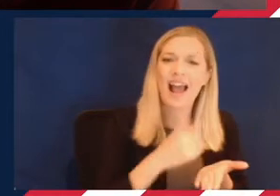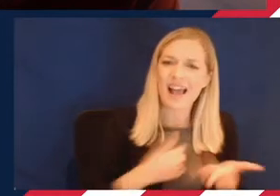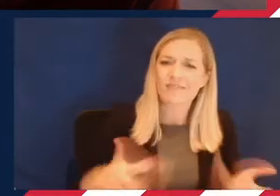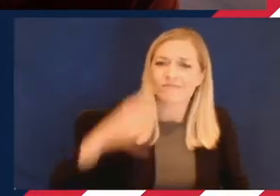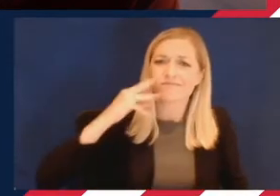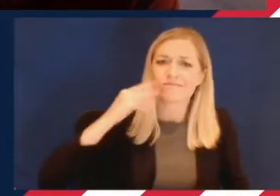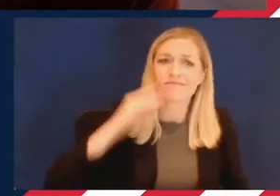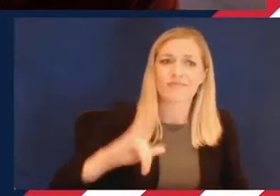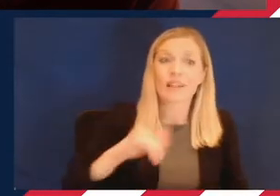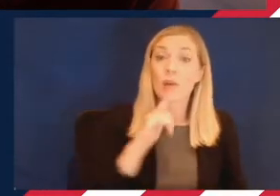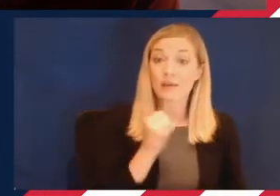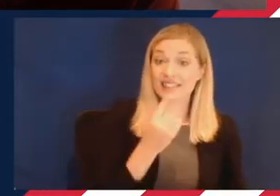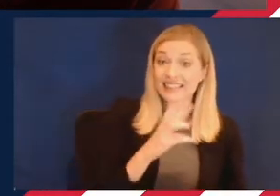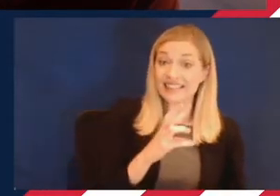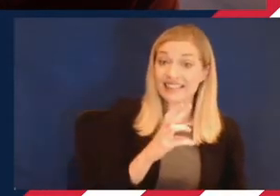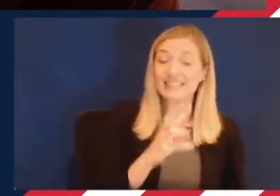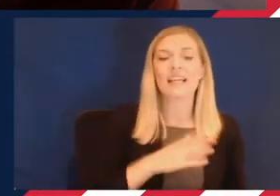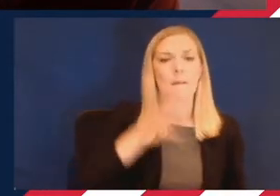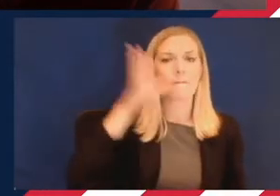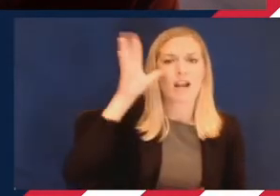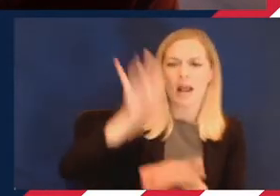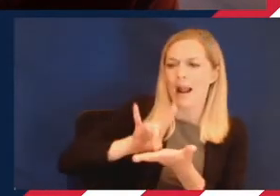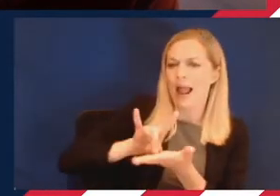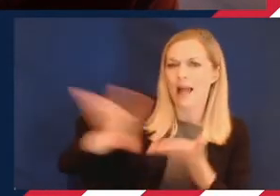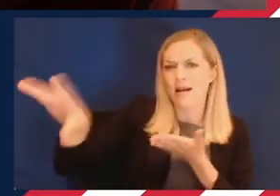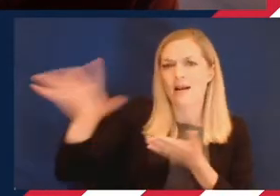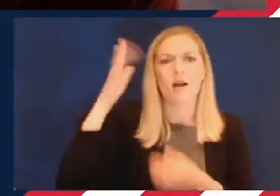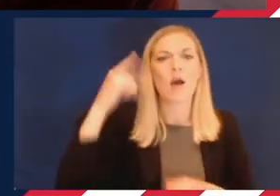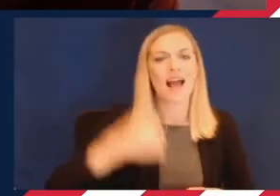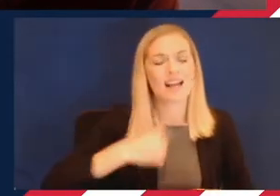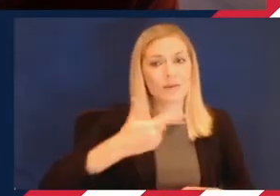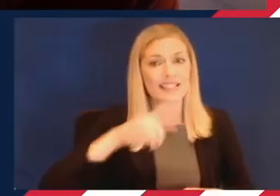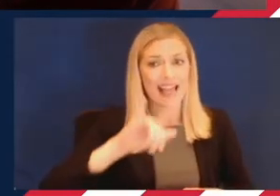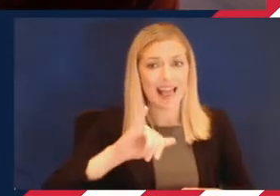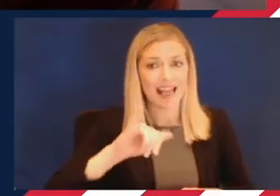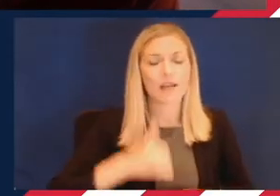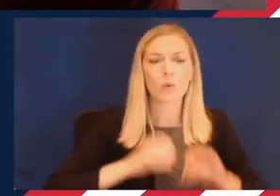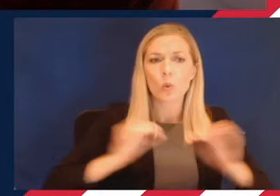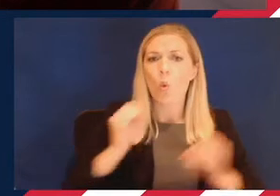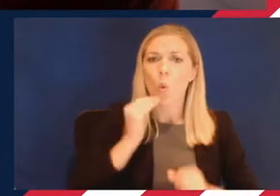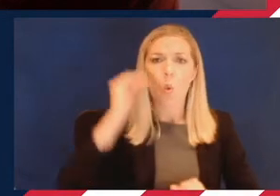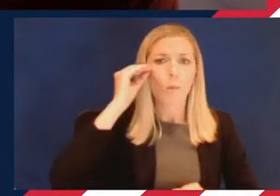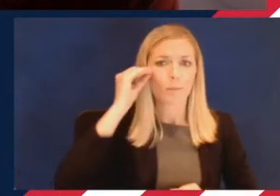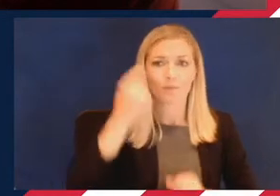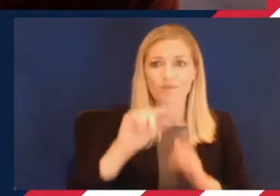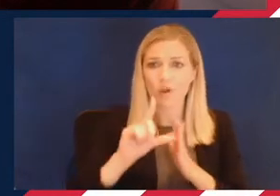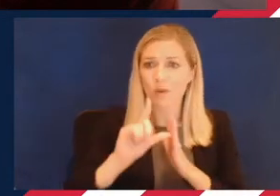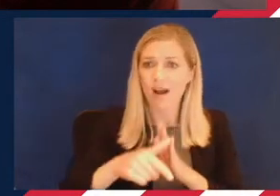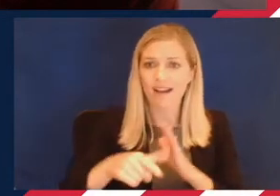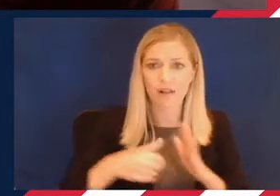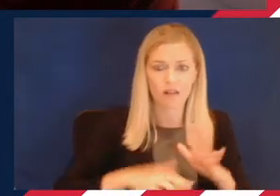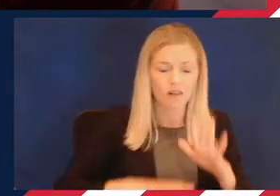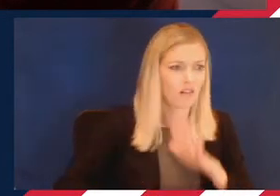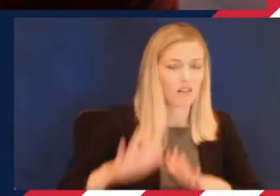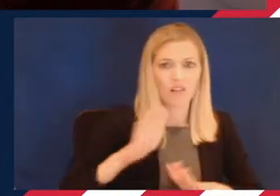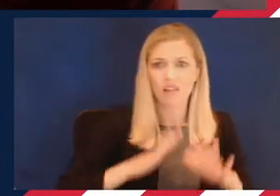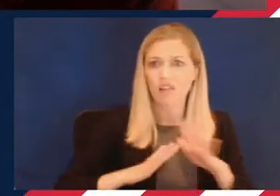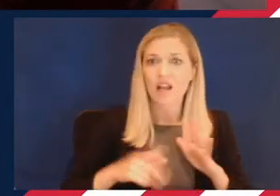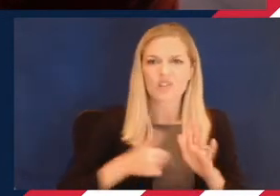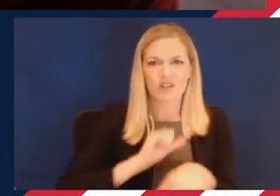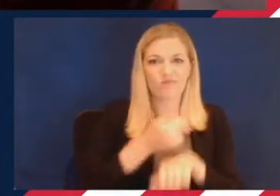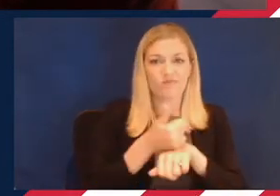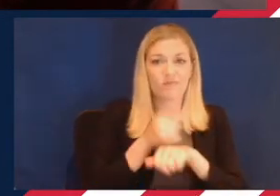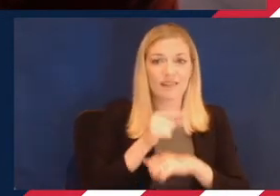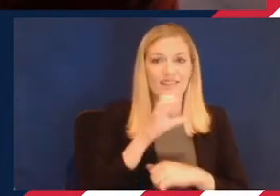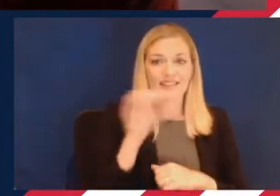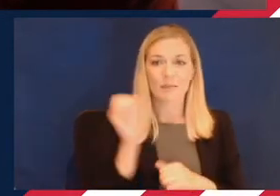being gay, causing me to be homeless on the street for a while. And I started this company with very little money, and Nathan and I